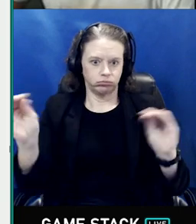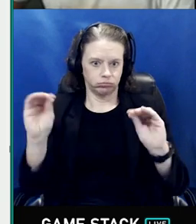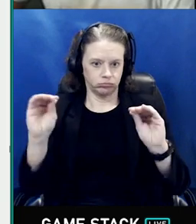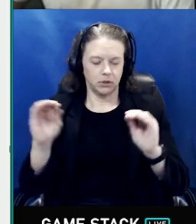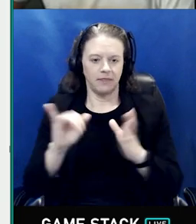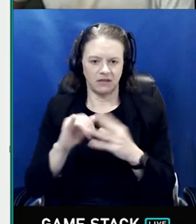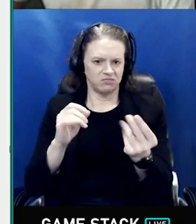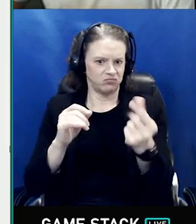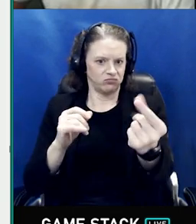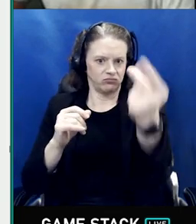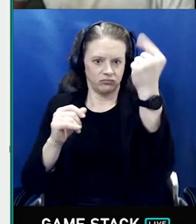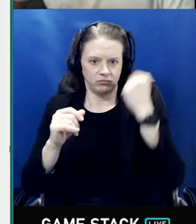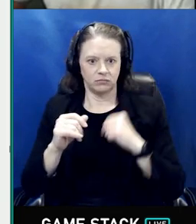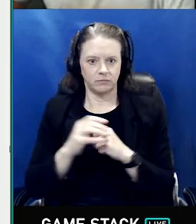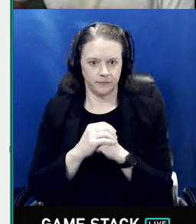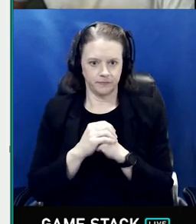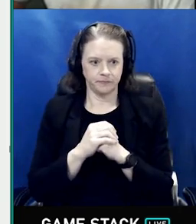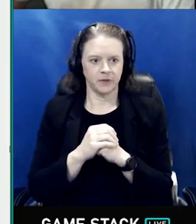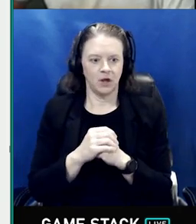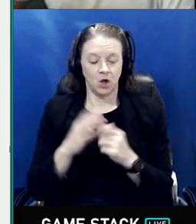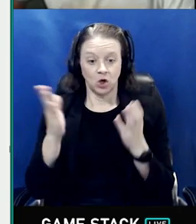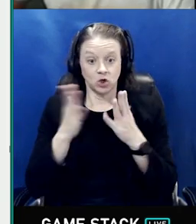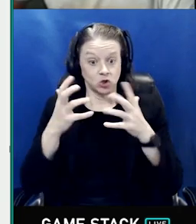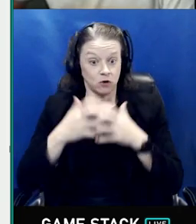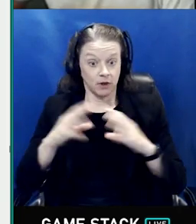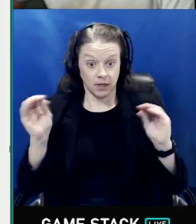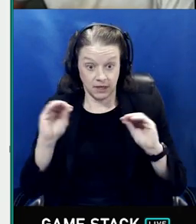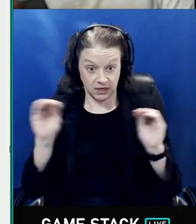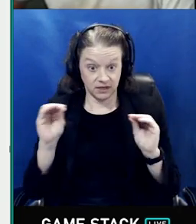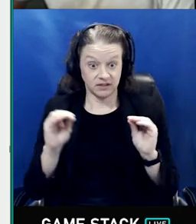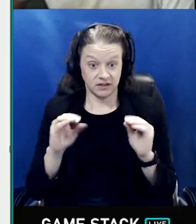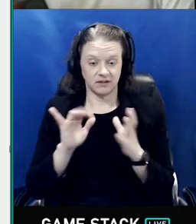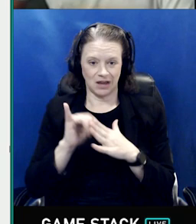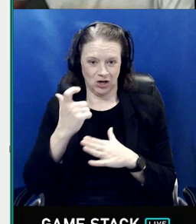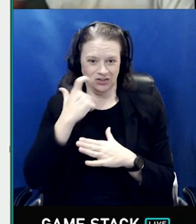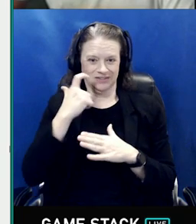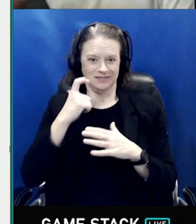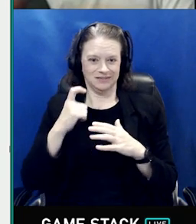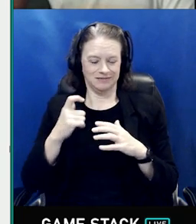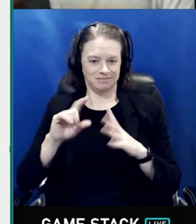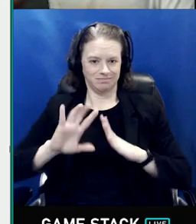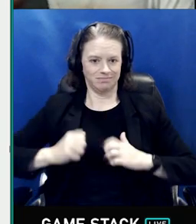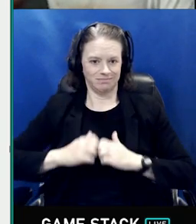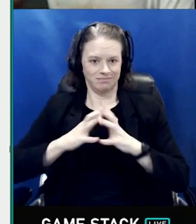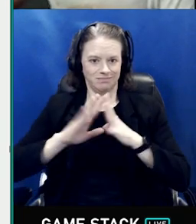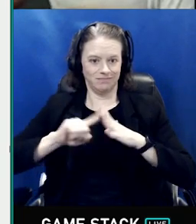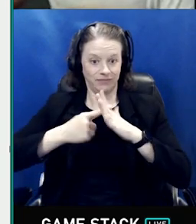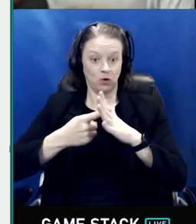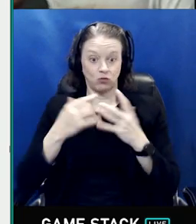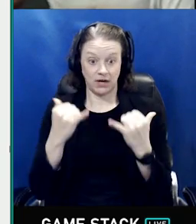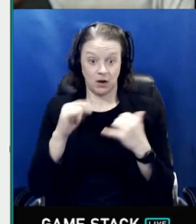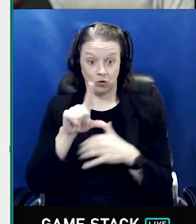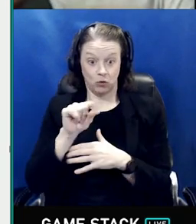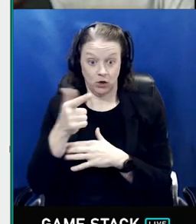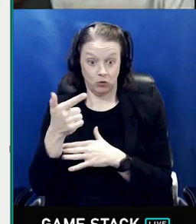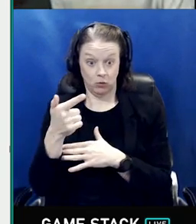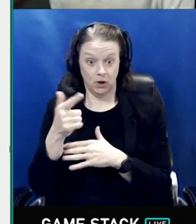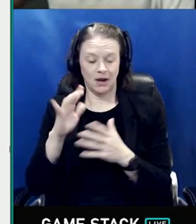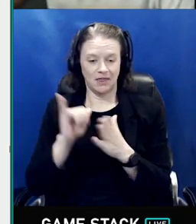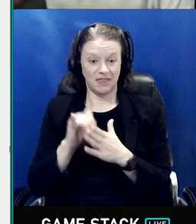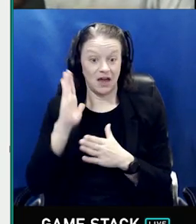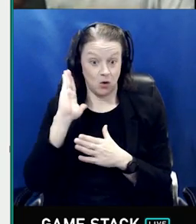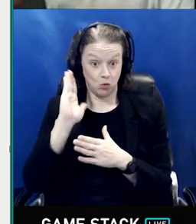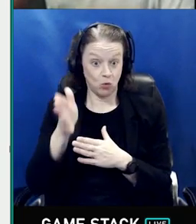newest offering. And at the time of this recording here in early 2021, is currently in preview and is set to go GA later this